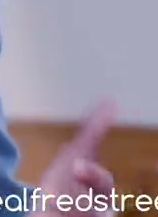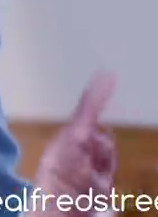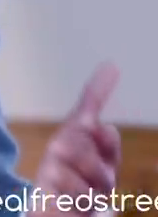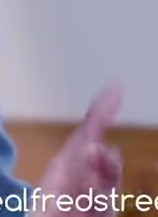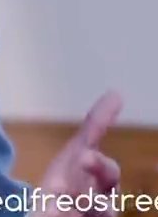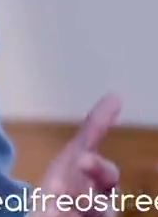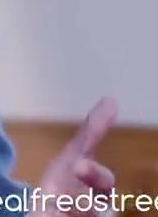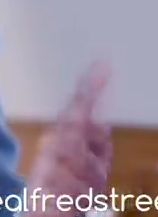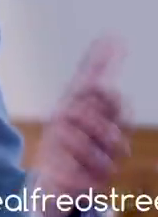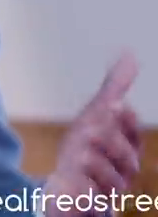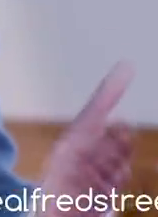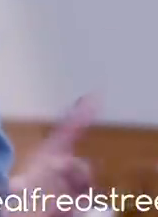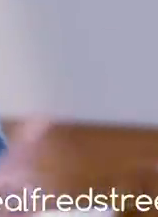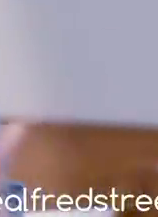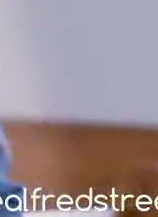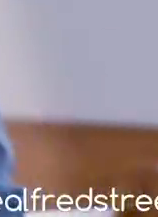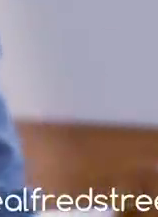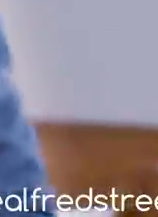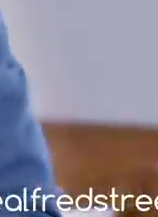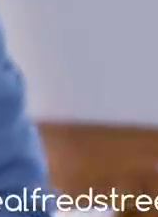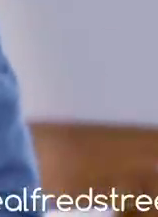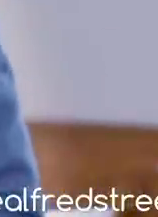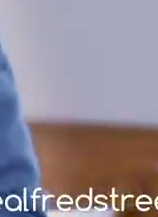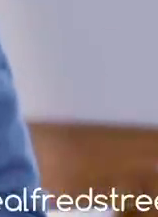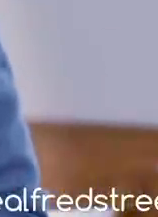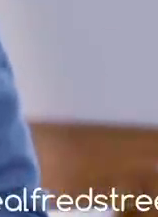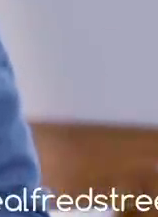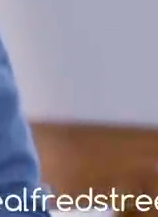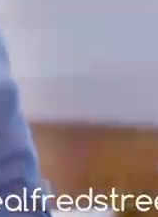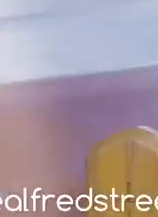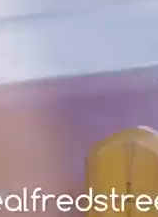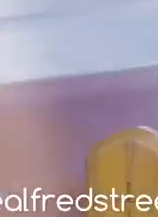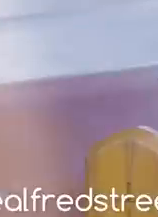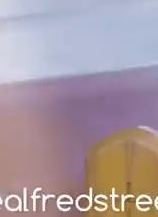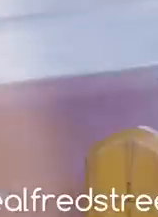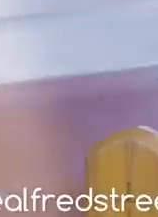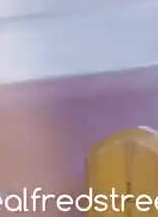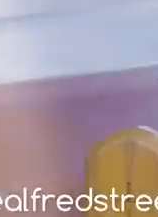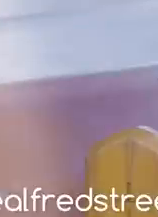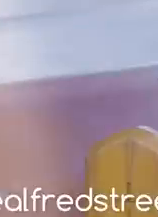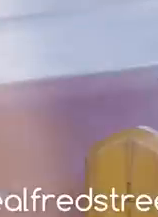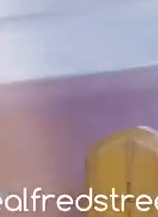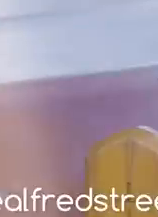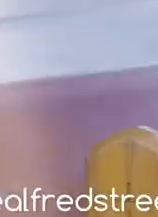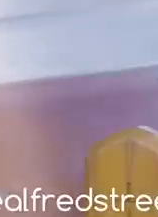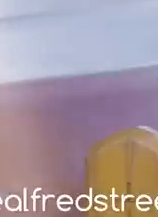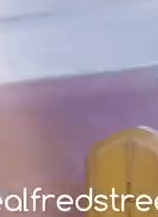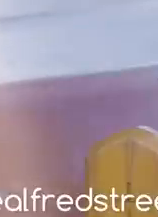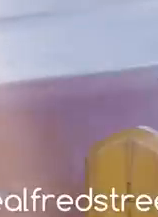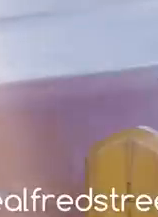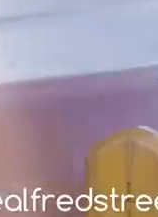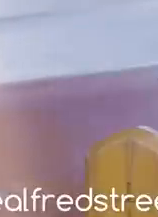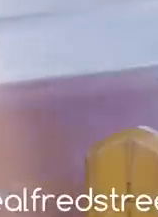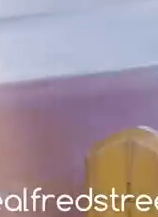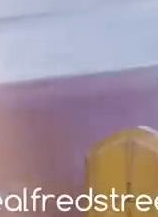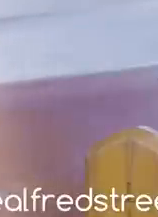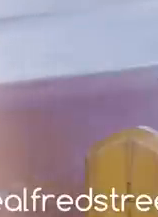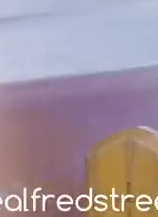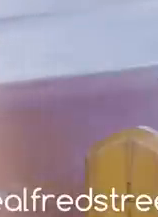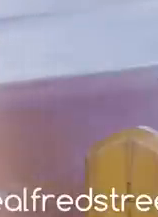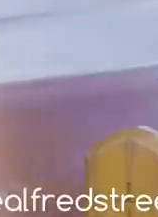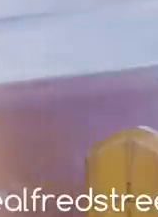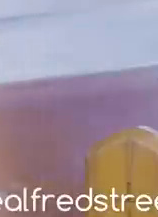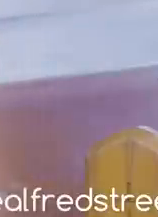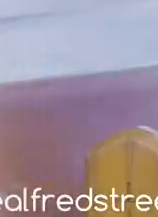power, promise, presence, purpose, and person of the Holy Spirit. To that all-wise God be glory and majesty, dominion